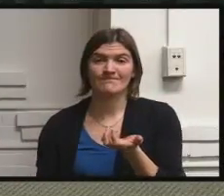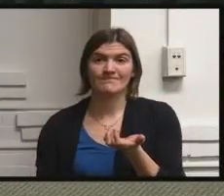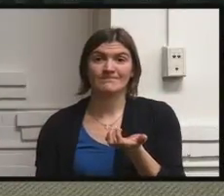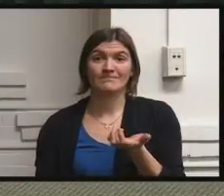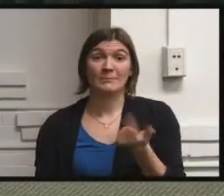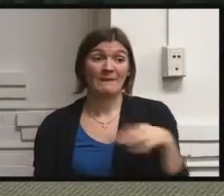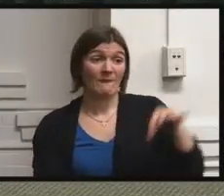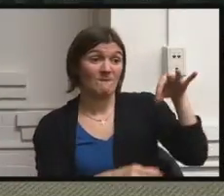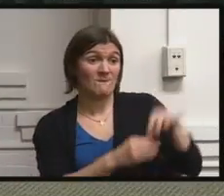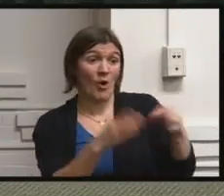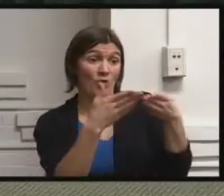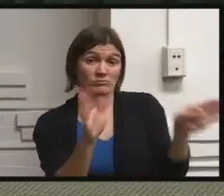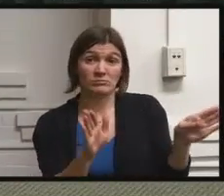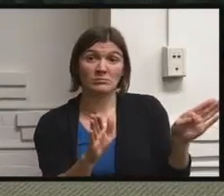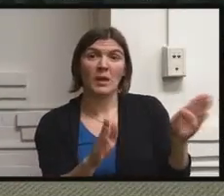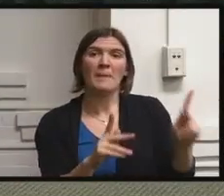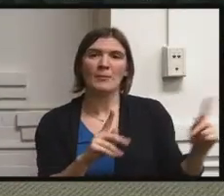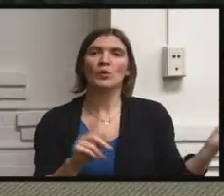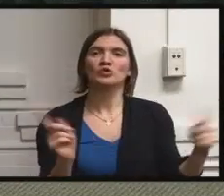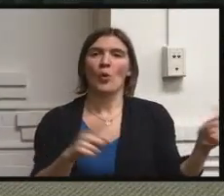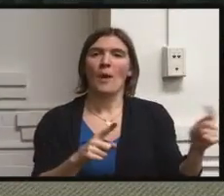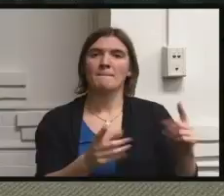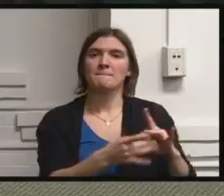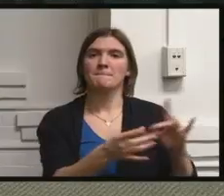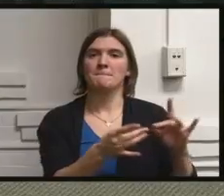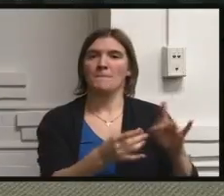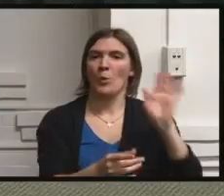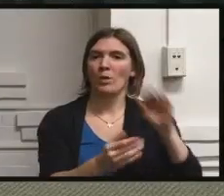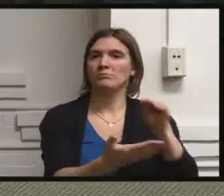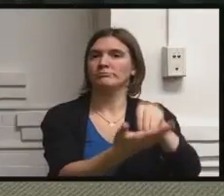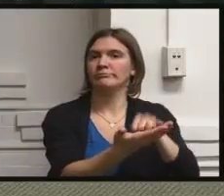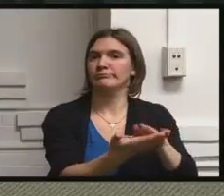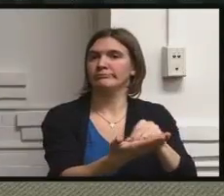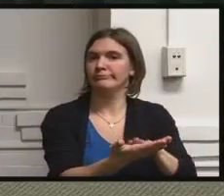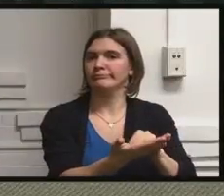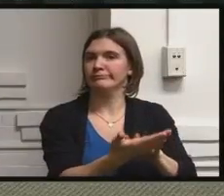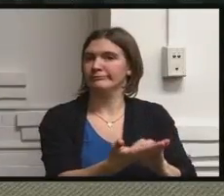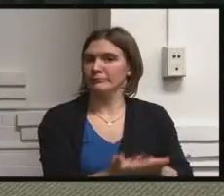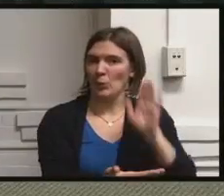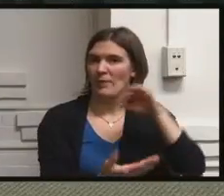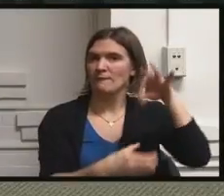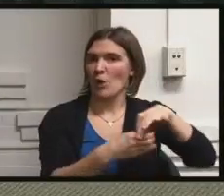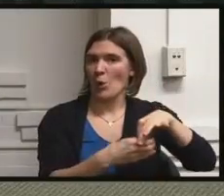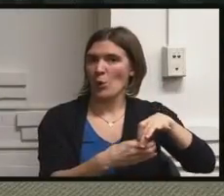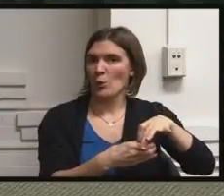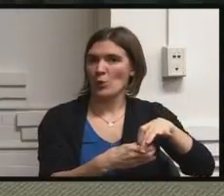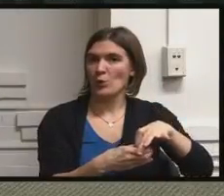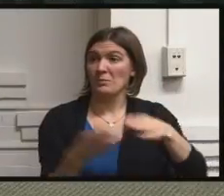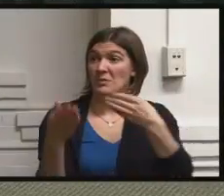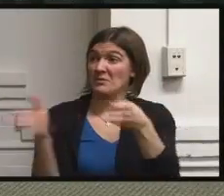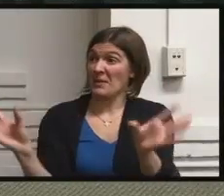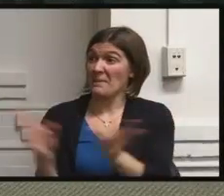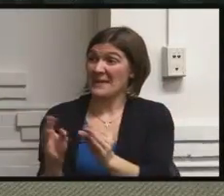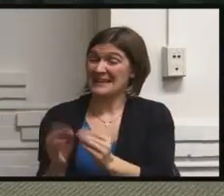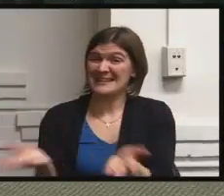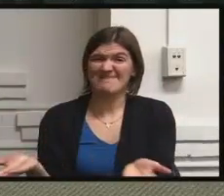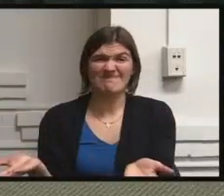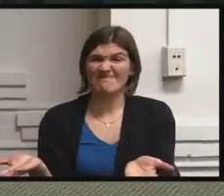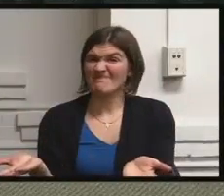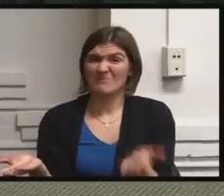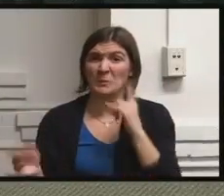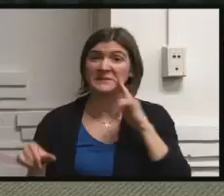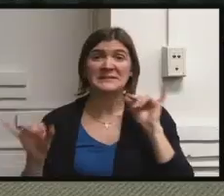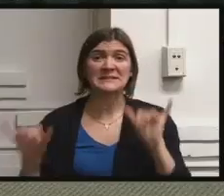solicit specifically their thinking about what the best option might be, I think if we were